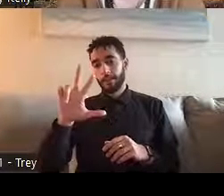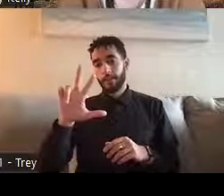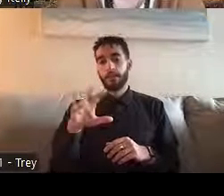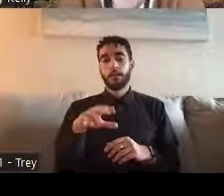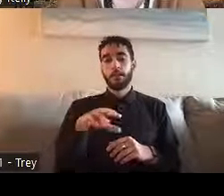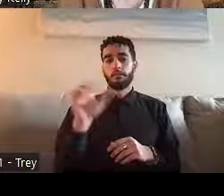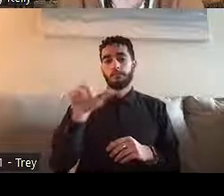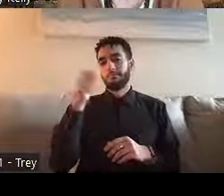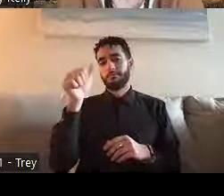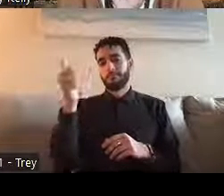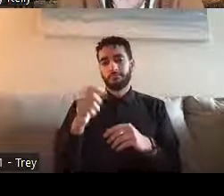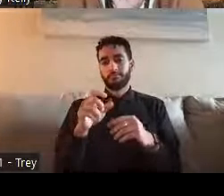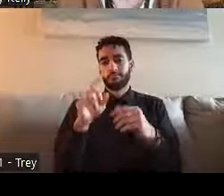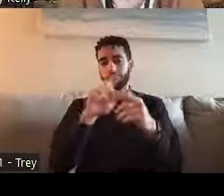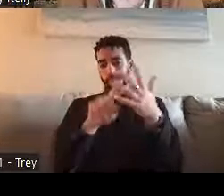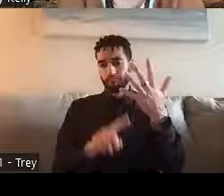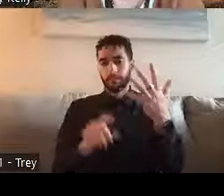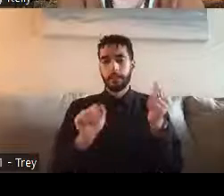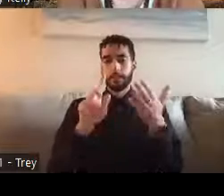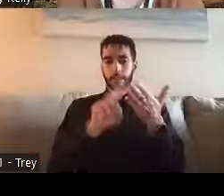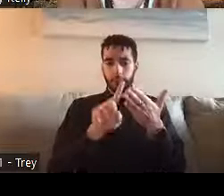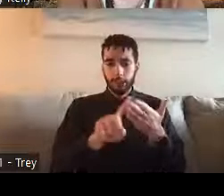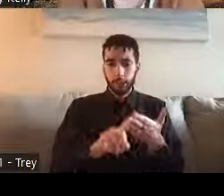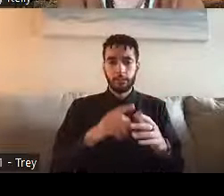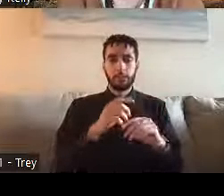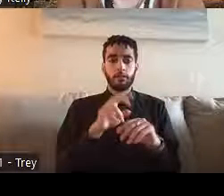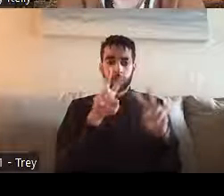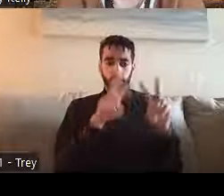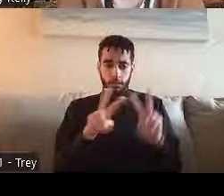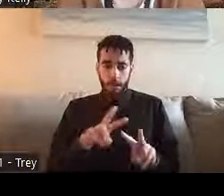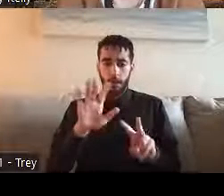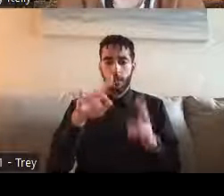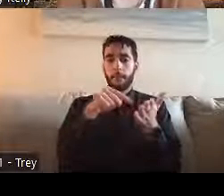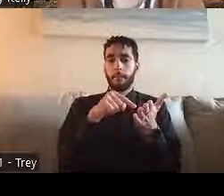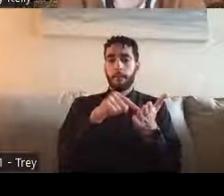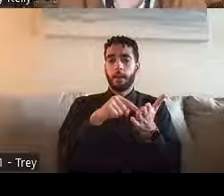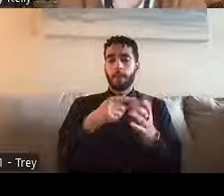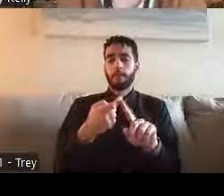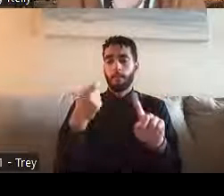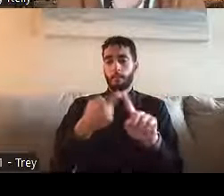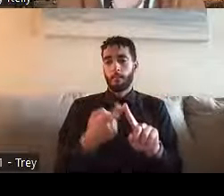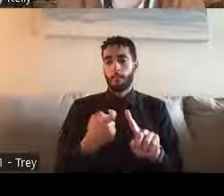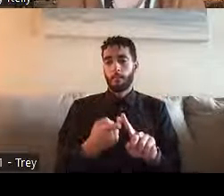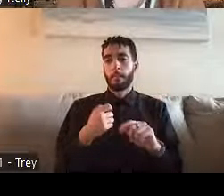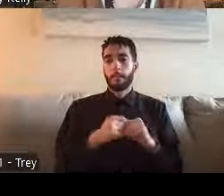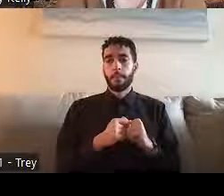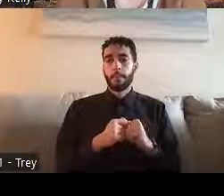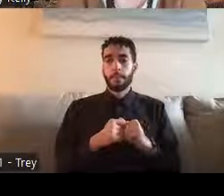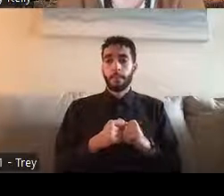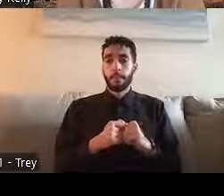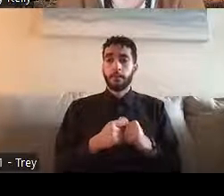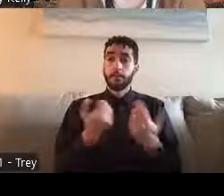foundation grants, and we're able to track these multiple payer sources and blend the funding sources.